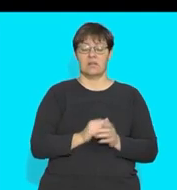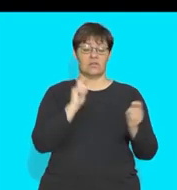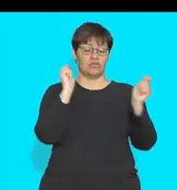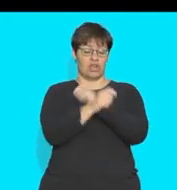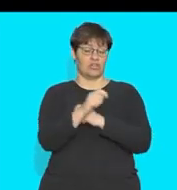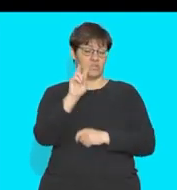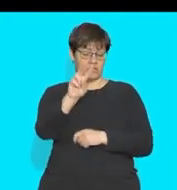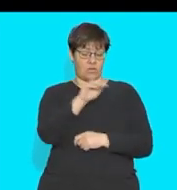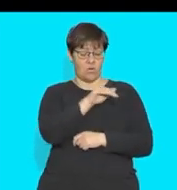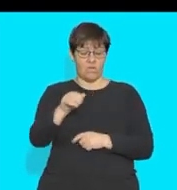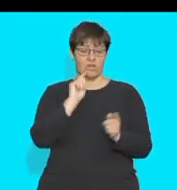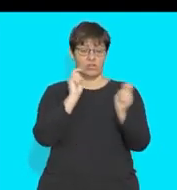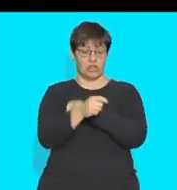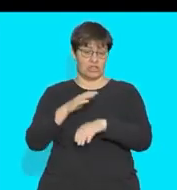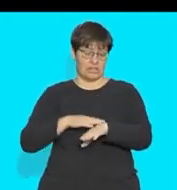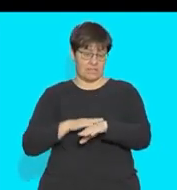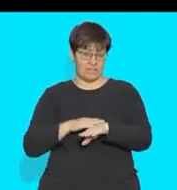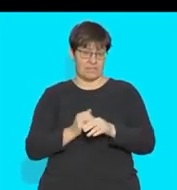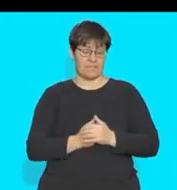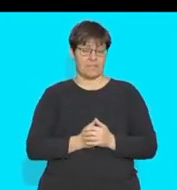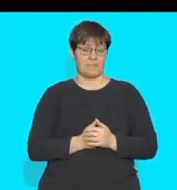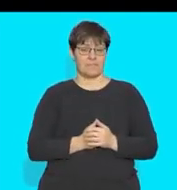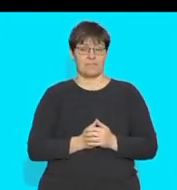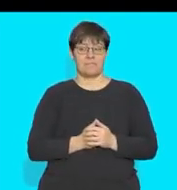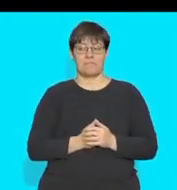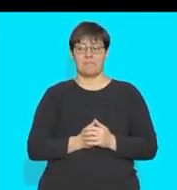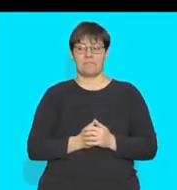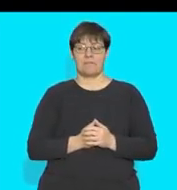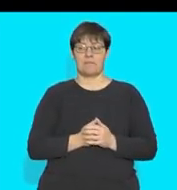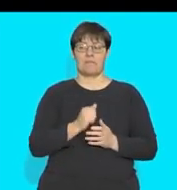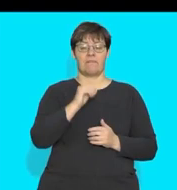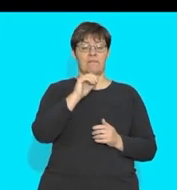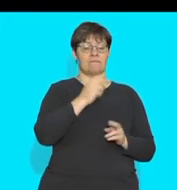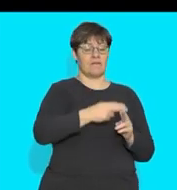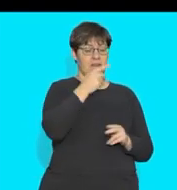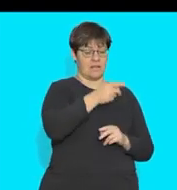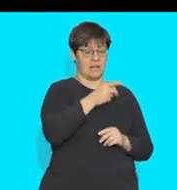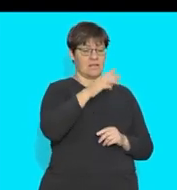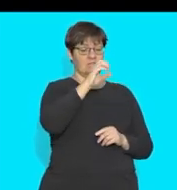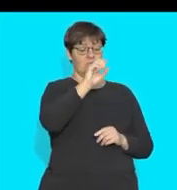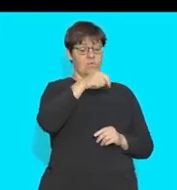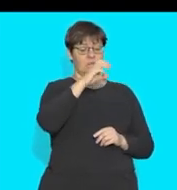velocity over change in time. So it's final